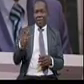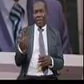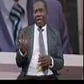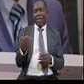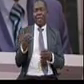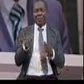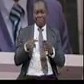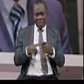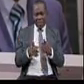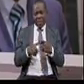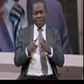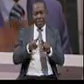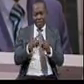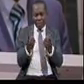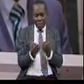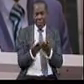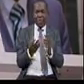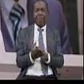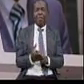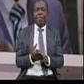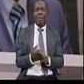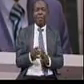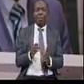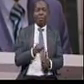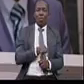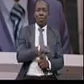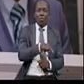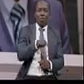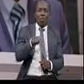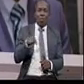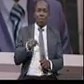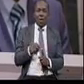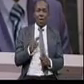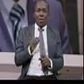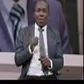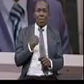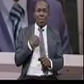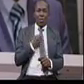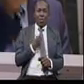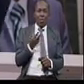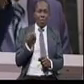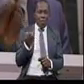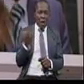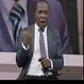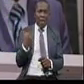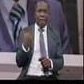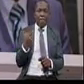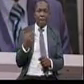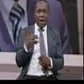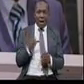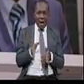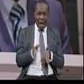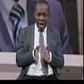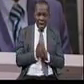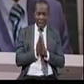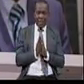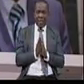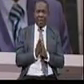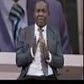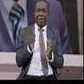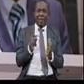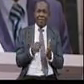approached, this program was supposed to be last year. I don't know whether some of you are aware, But the Lord knows the best time and